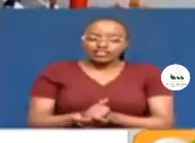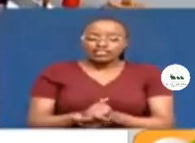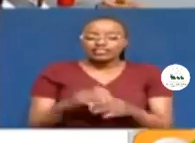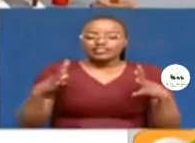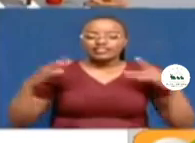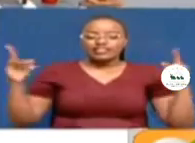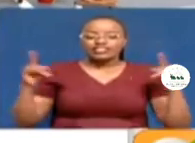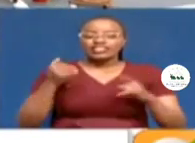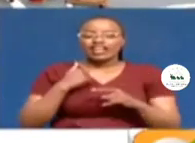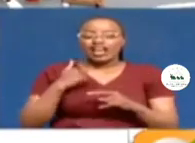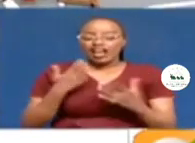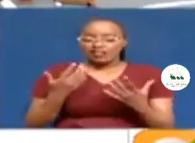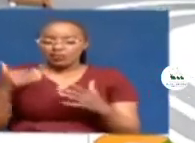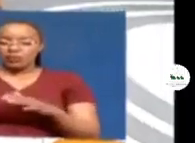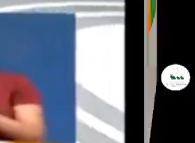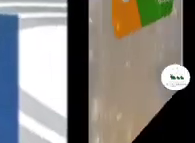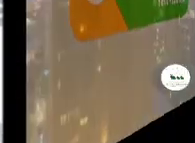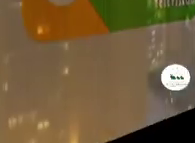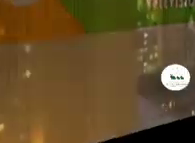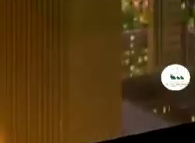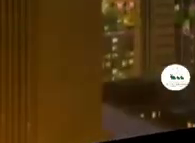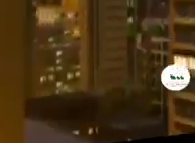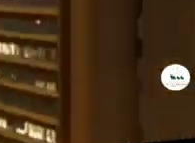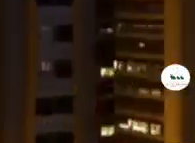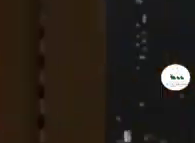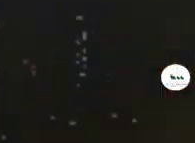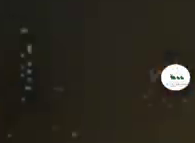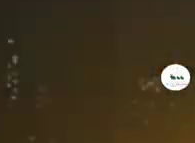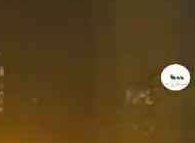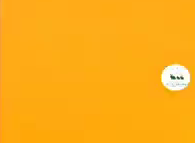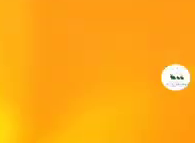Let's take a break. Jake and I will be back in a moment.